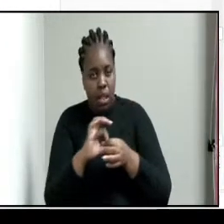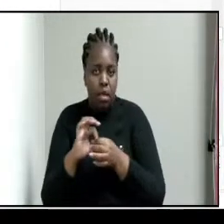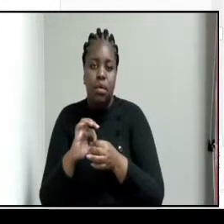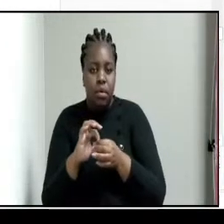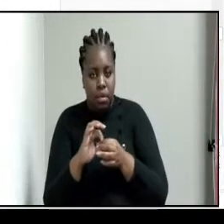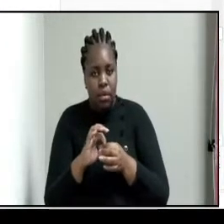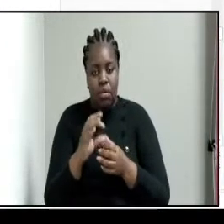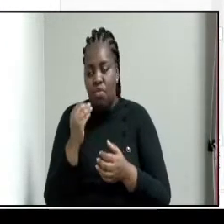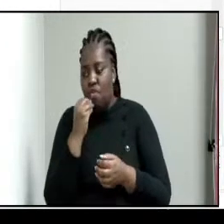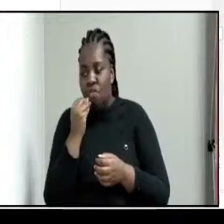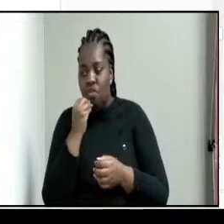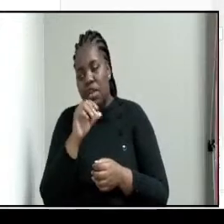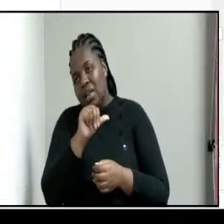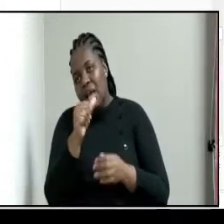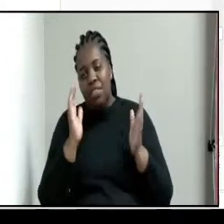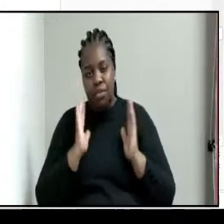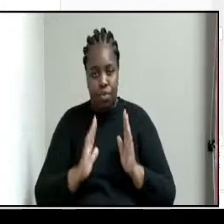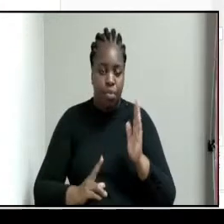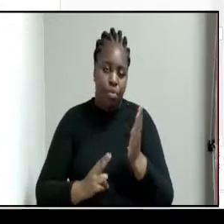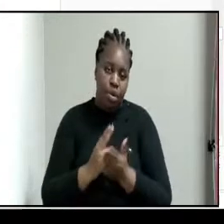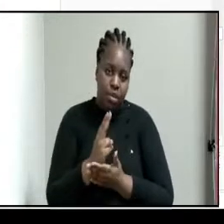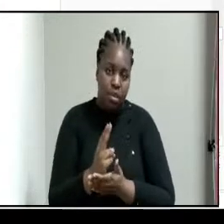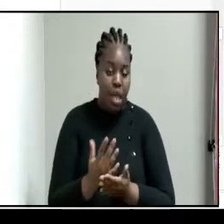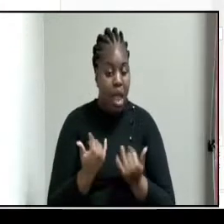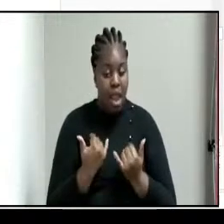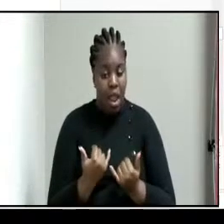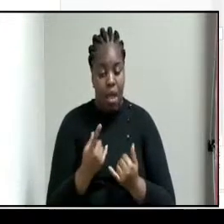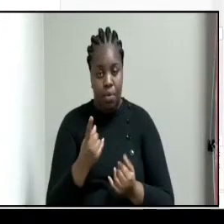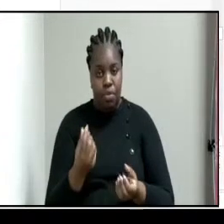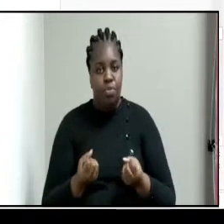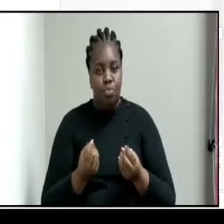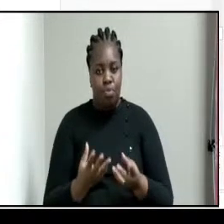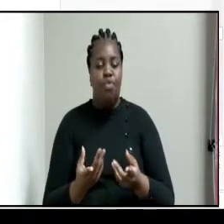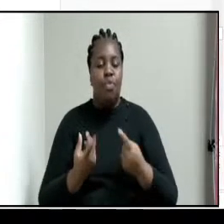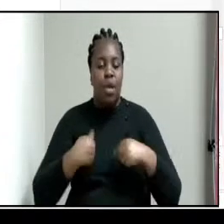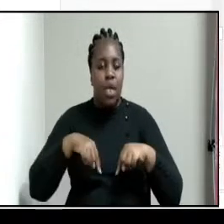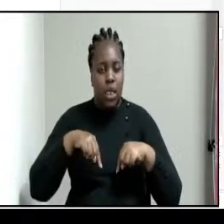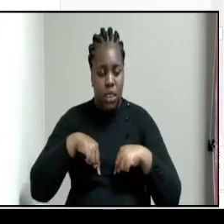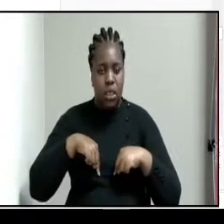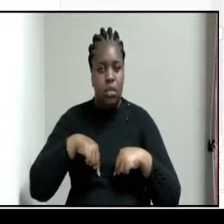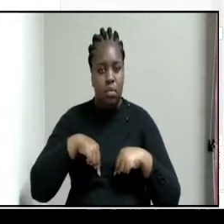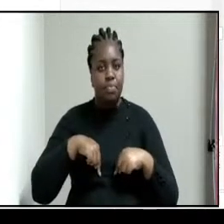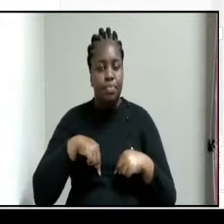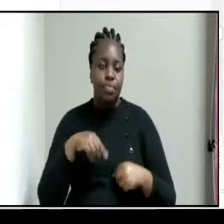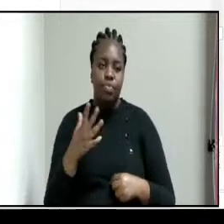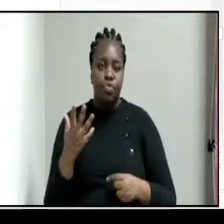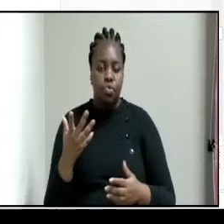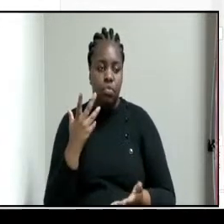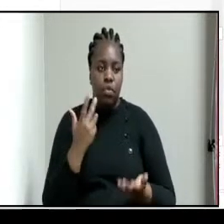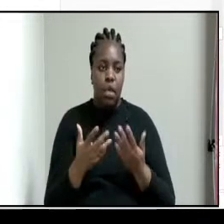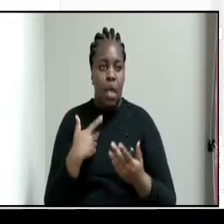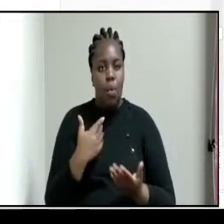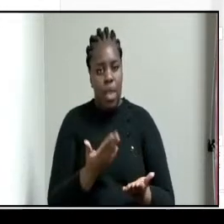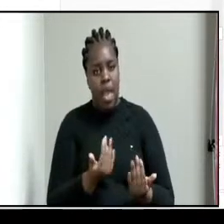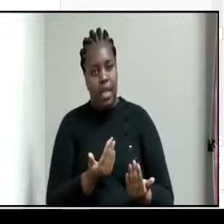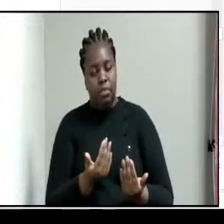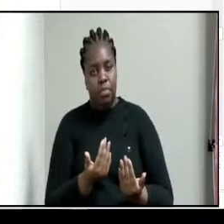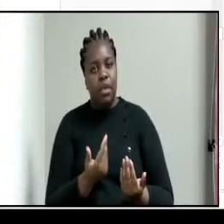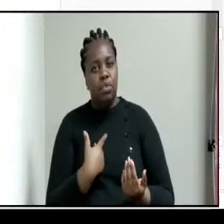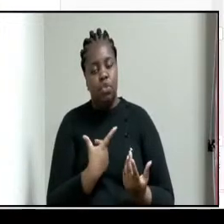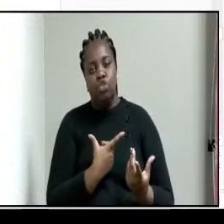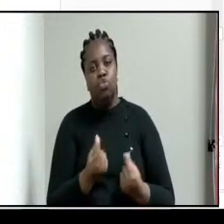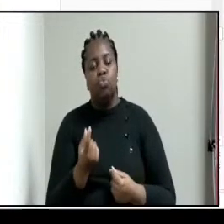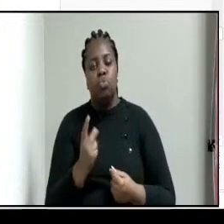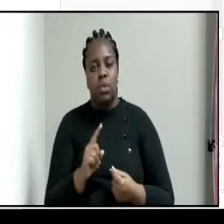other, perhaps, human rights. Now, it provides that, in terms of what is expected of duty